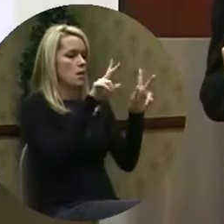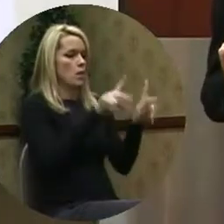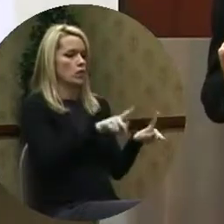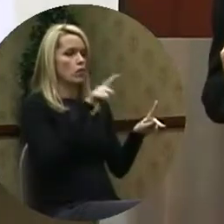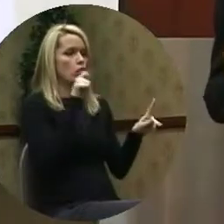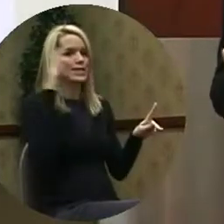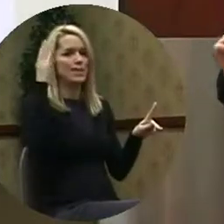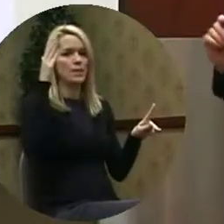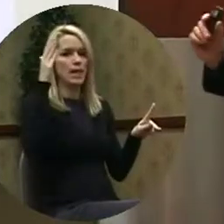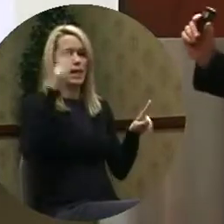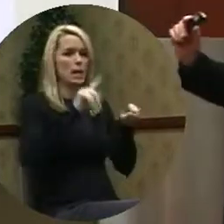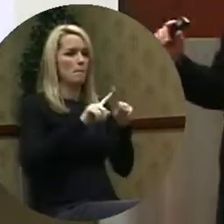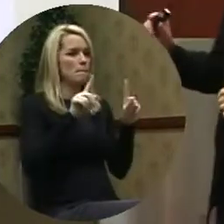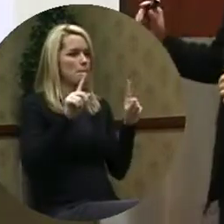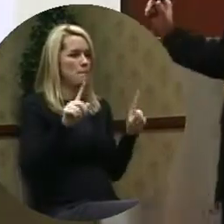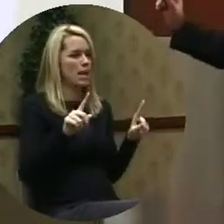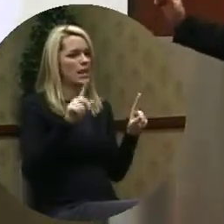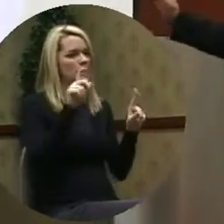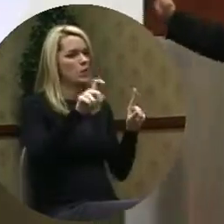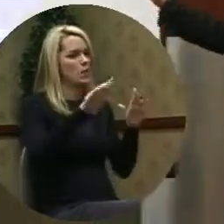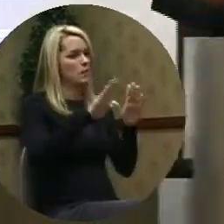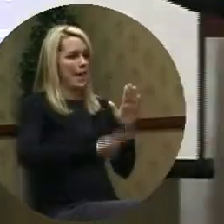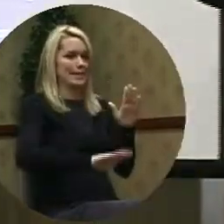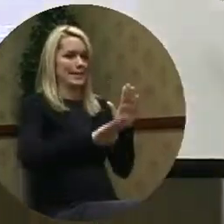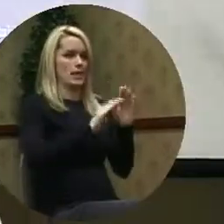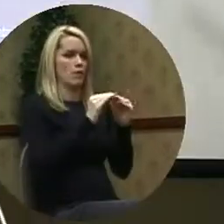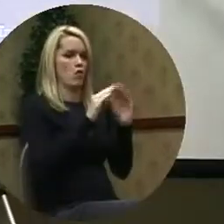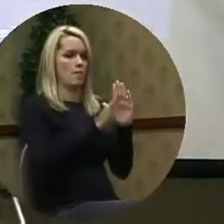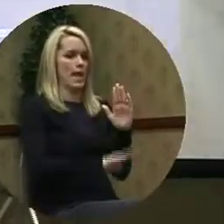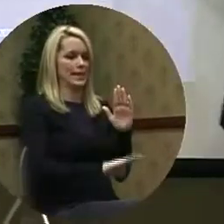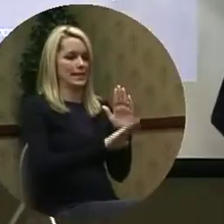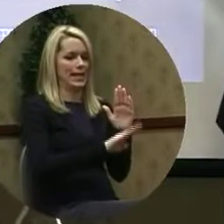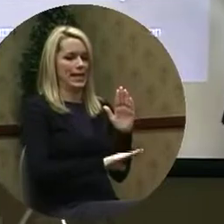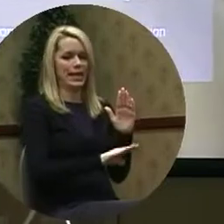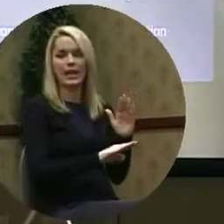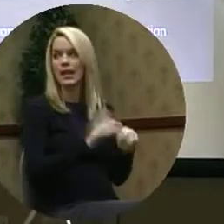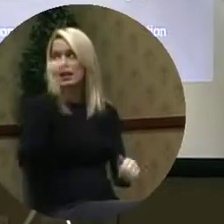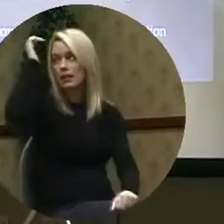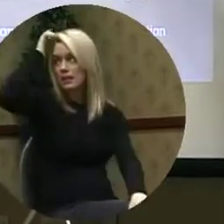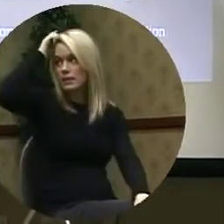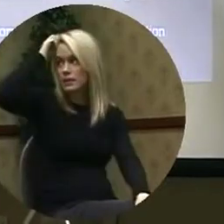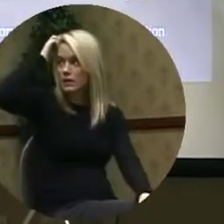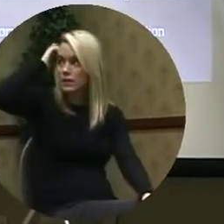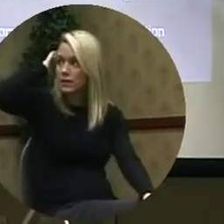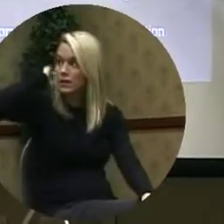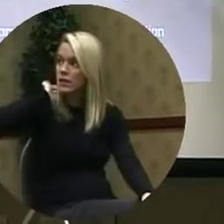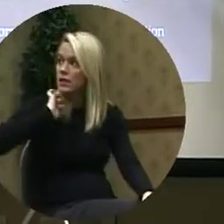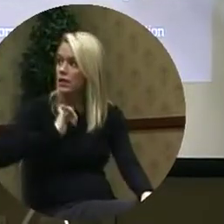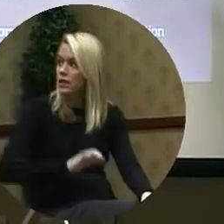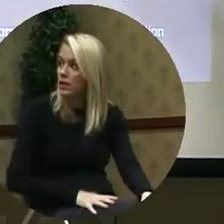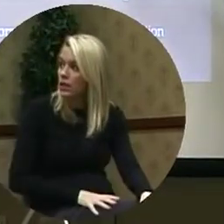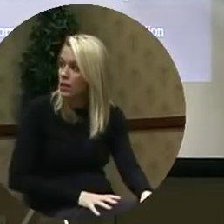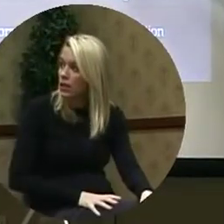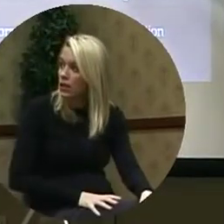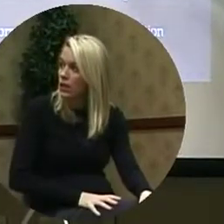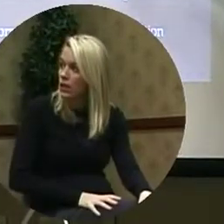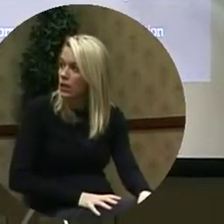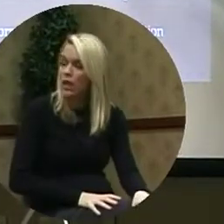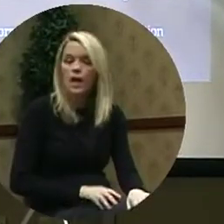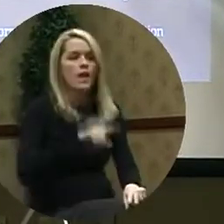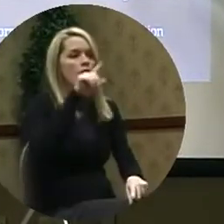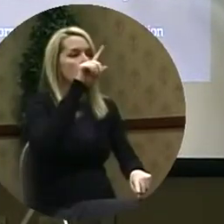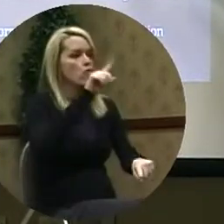here, but we want to take this to the very basics. If you can't make a direct connection to the behavior